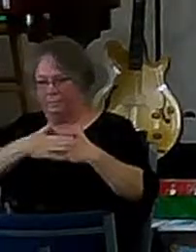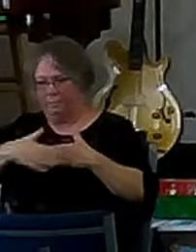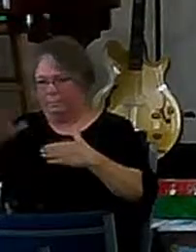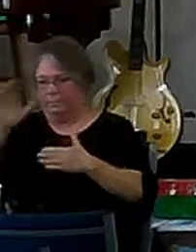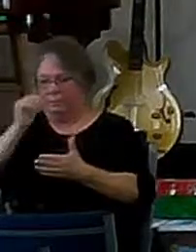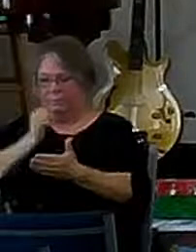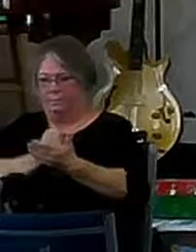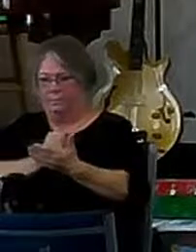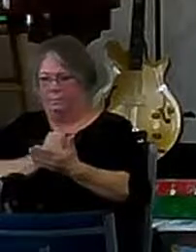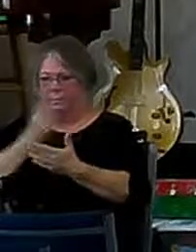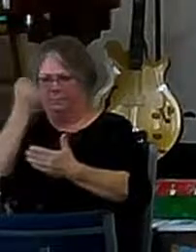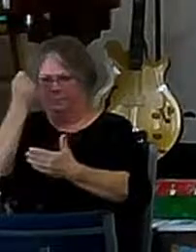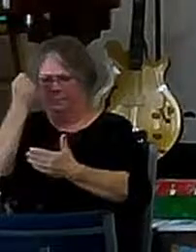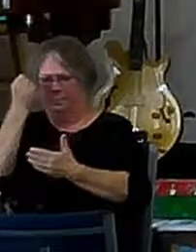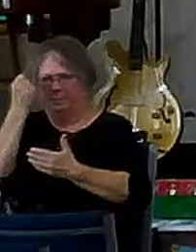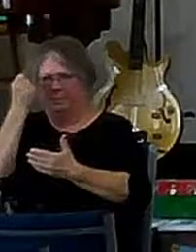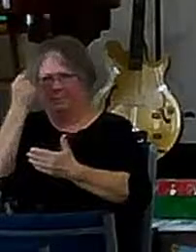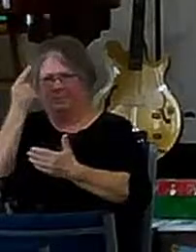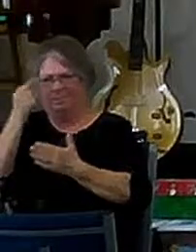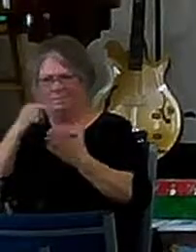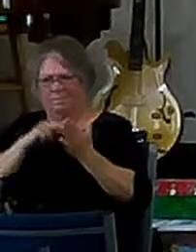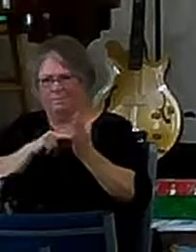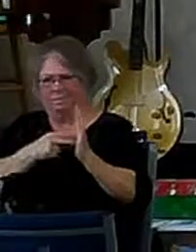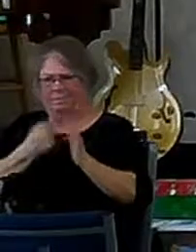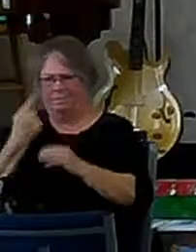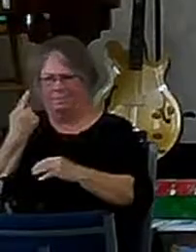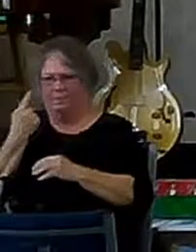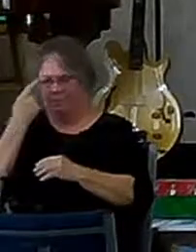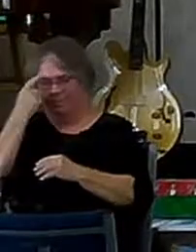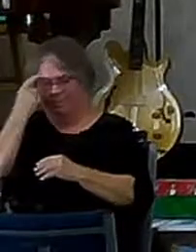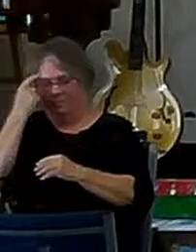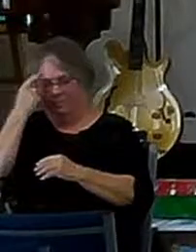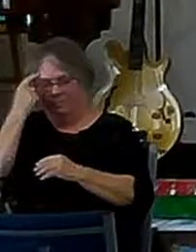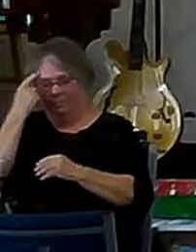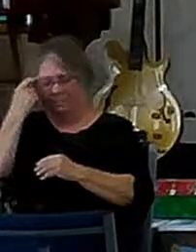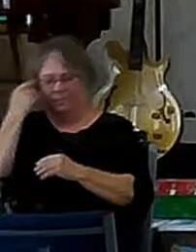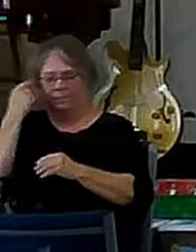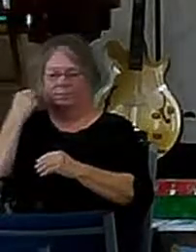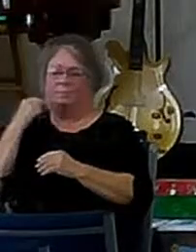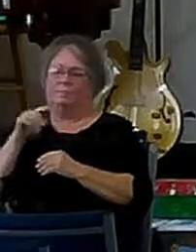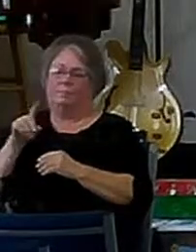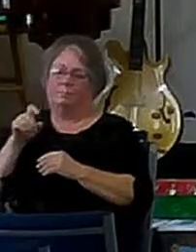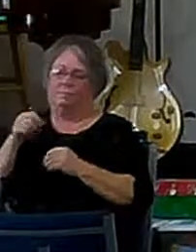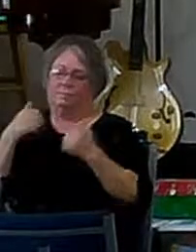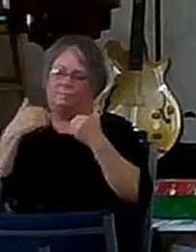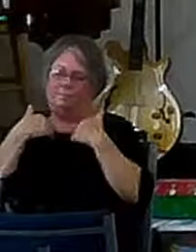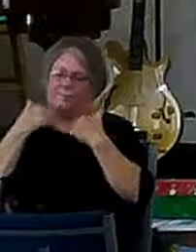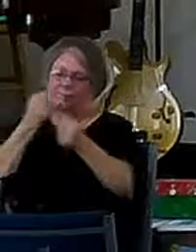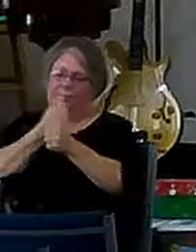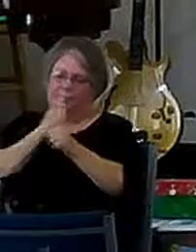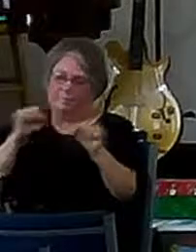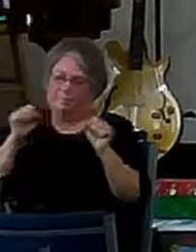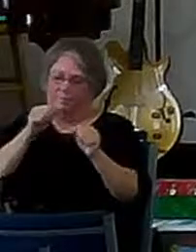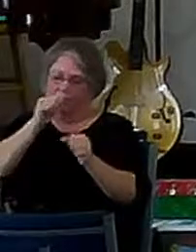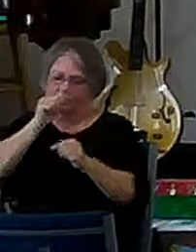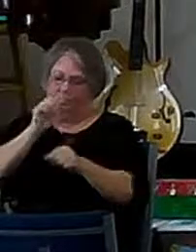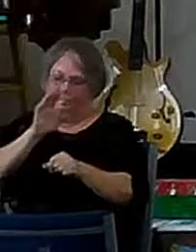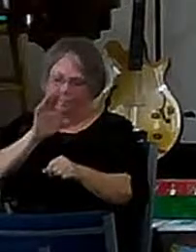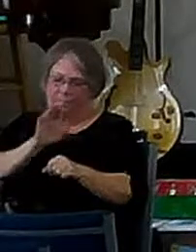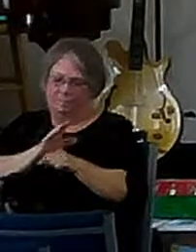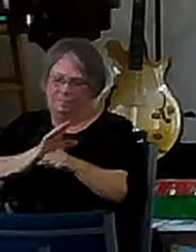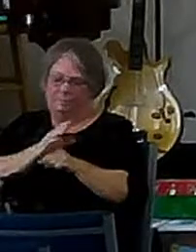Do you understand the logic here? The question, have the saving promises of God failed for